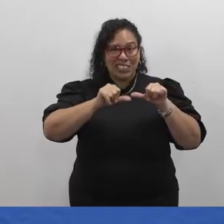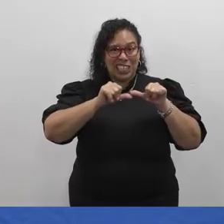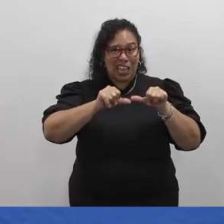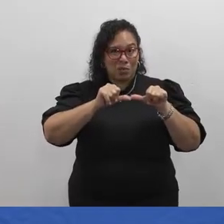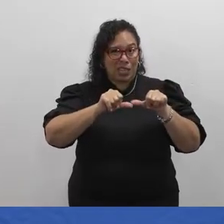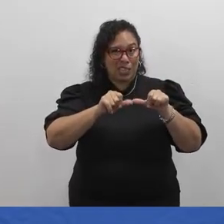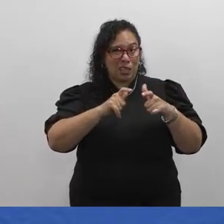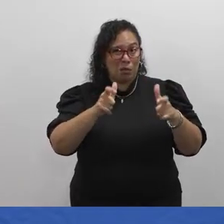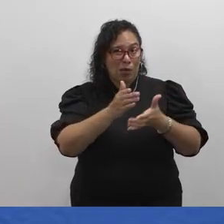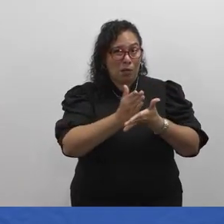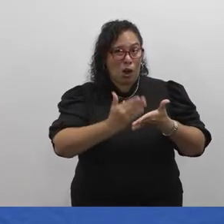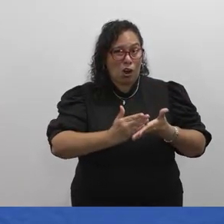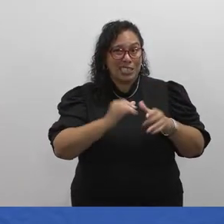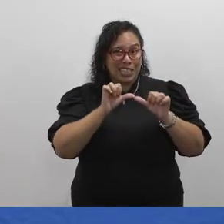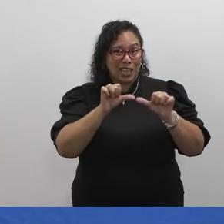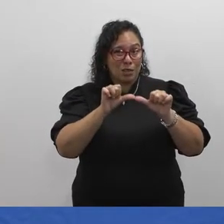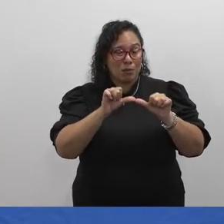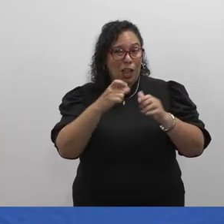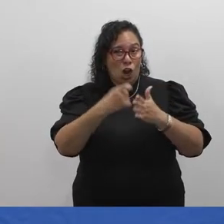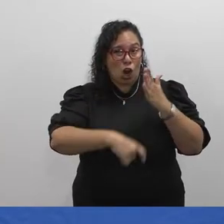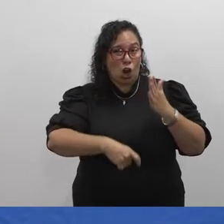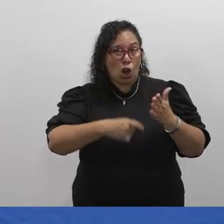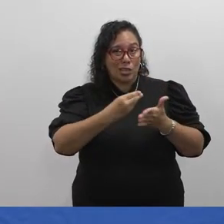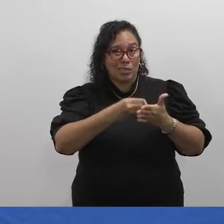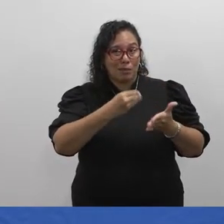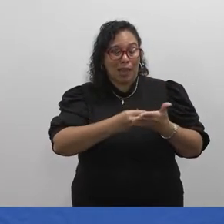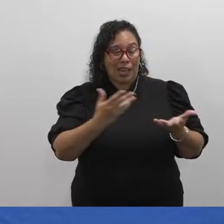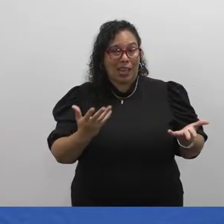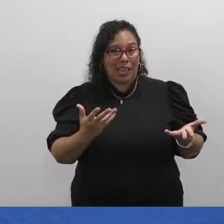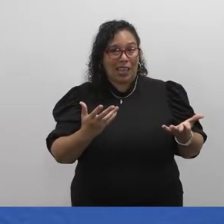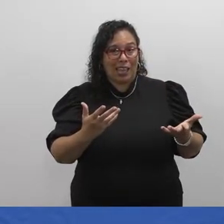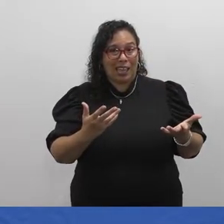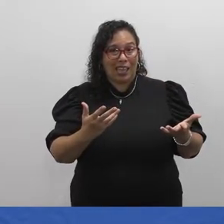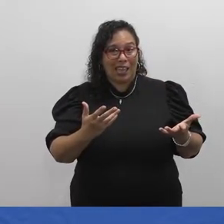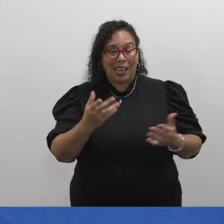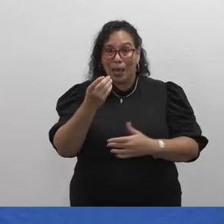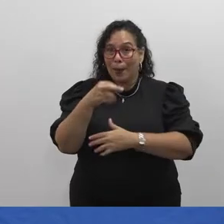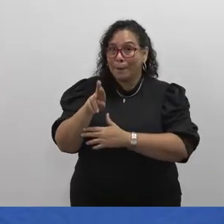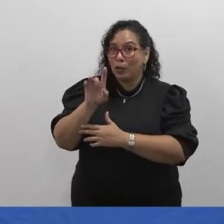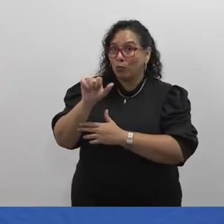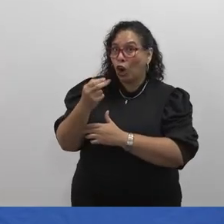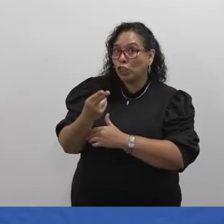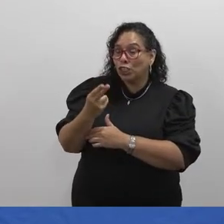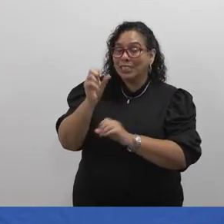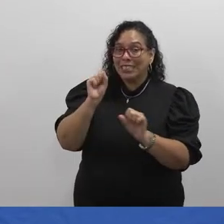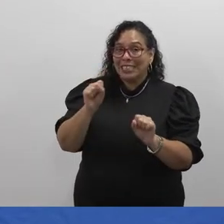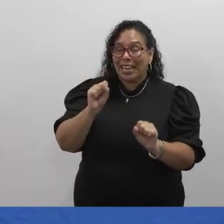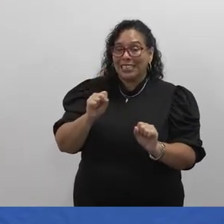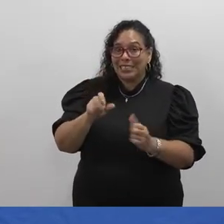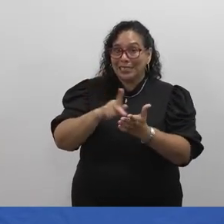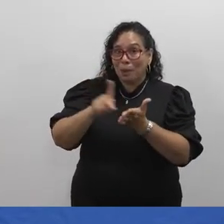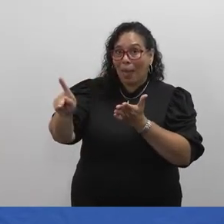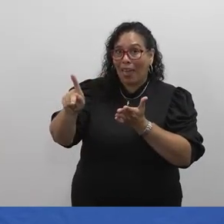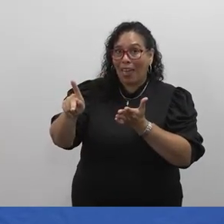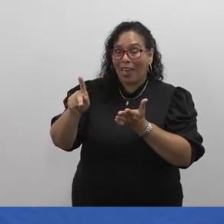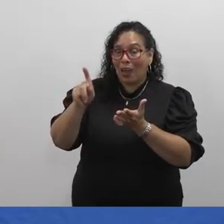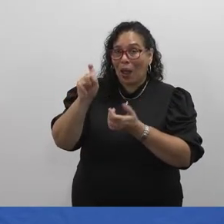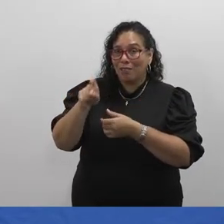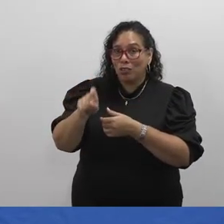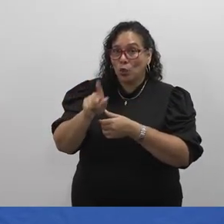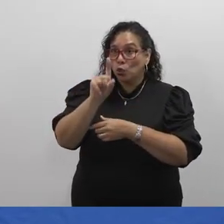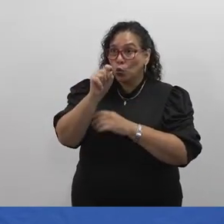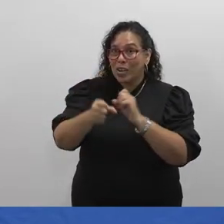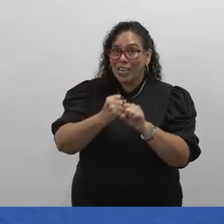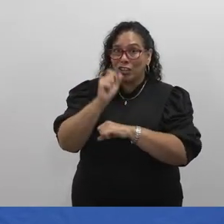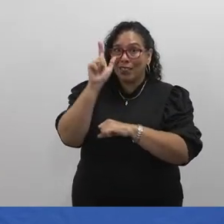that. Mm-hmm. Sustainability costs money on the front end. Mr. Marsh, mm-hmm. yes, there's a payout that we have to do, but then 20 years